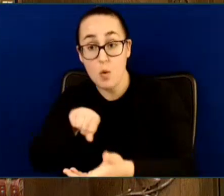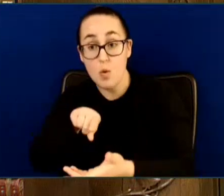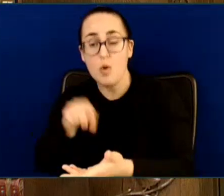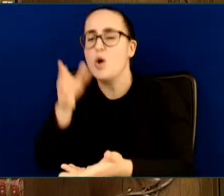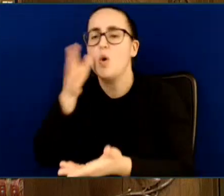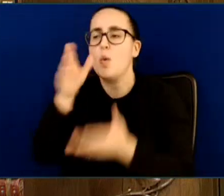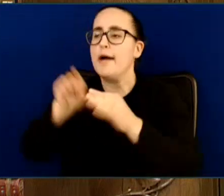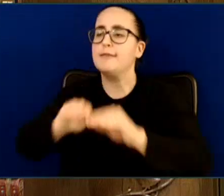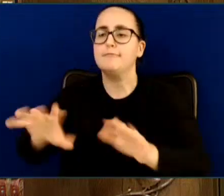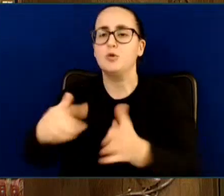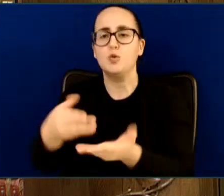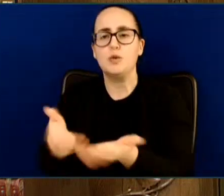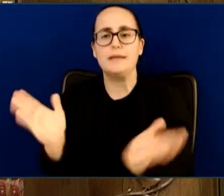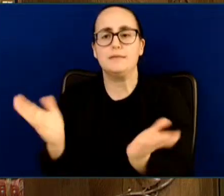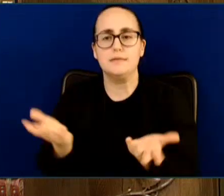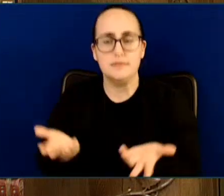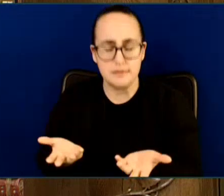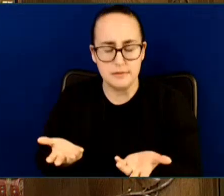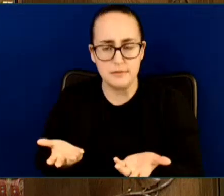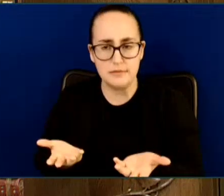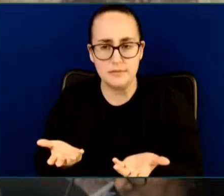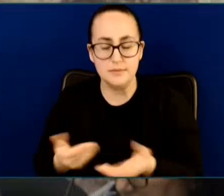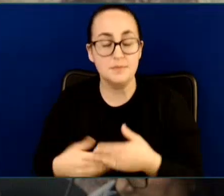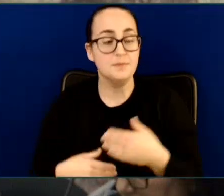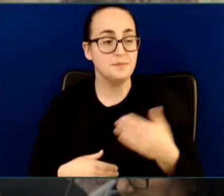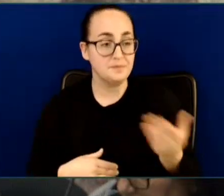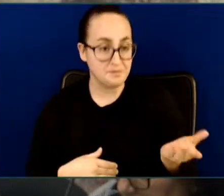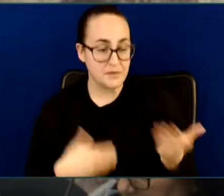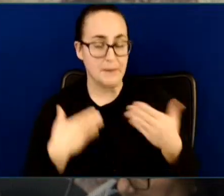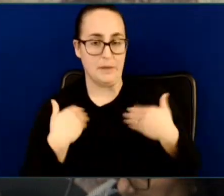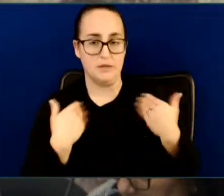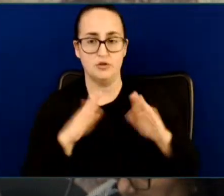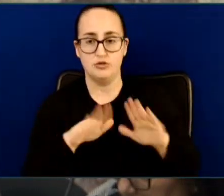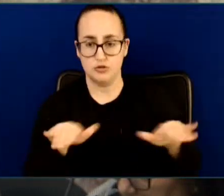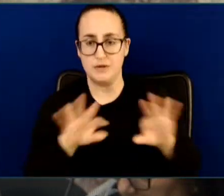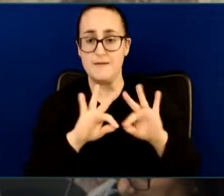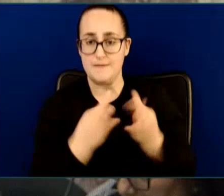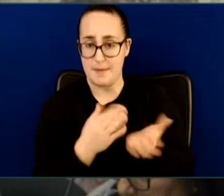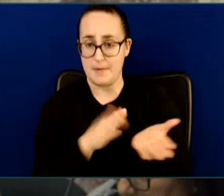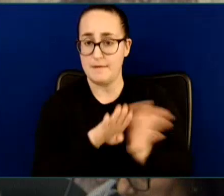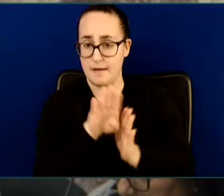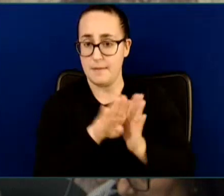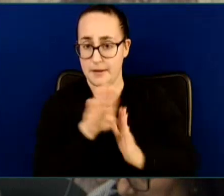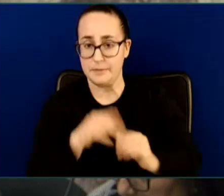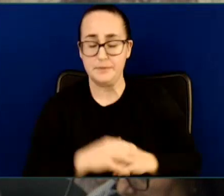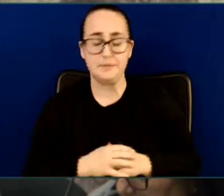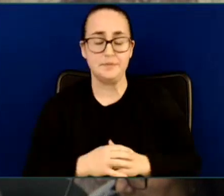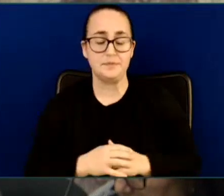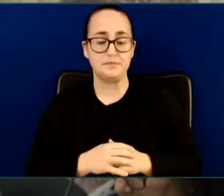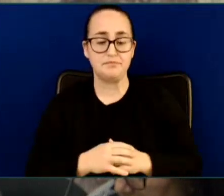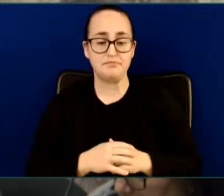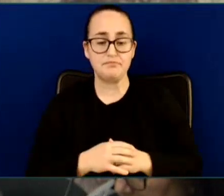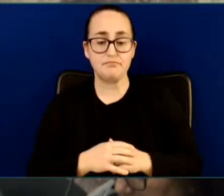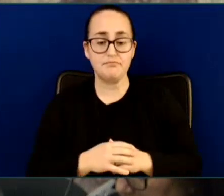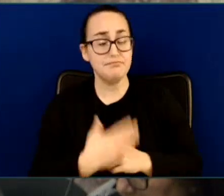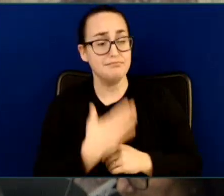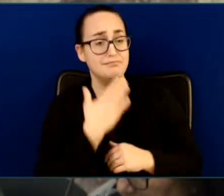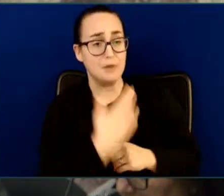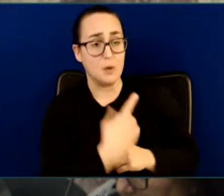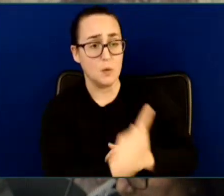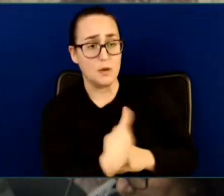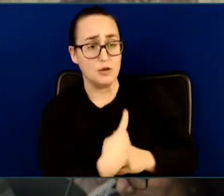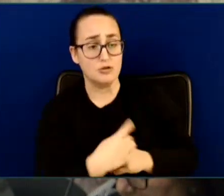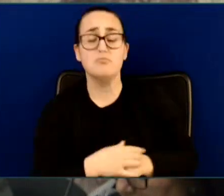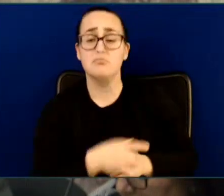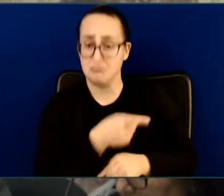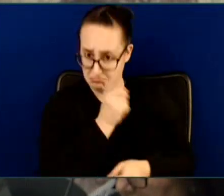Minister of Children and Family Development. Thank you very much, Honourable Speaker, and thank you to the member for the question. And the member is correct in saying